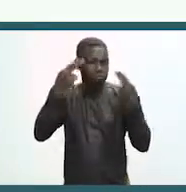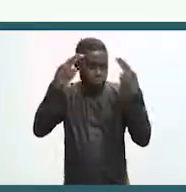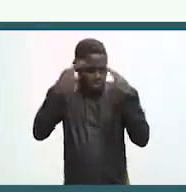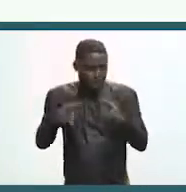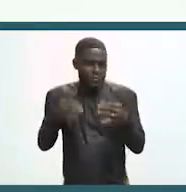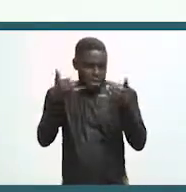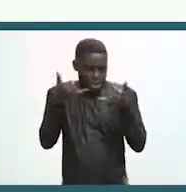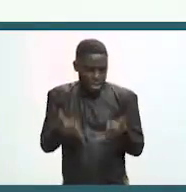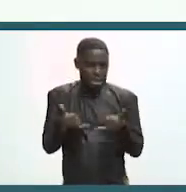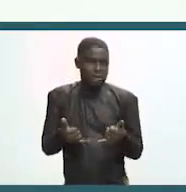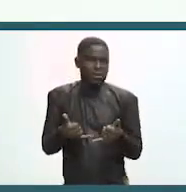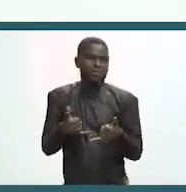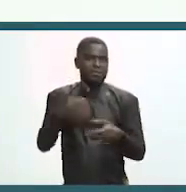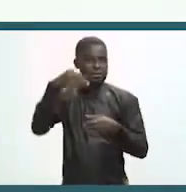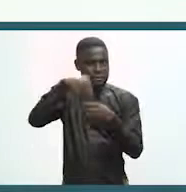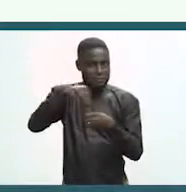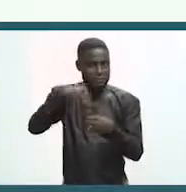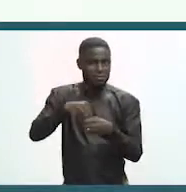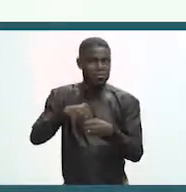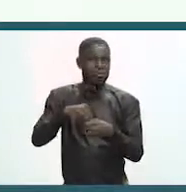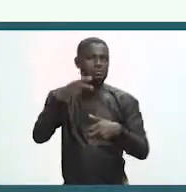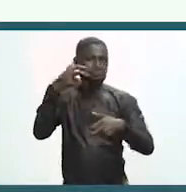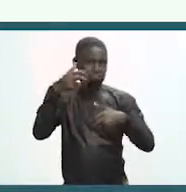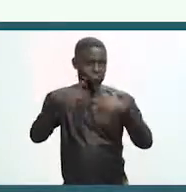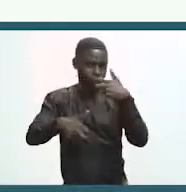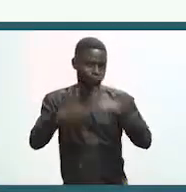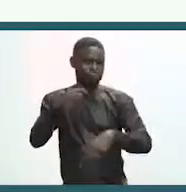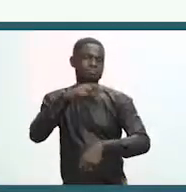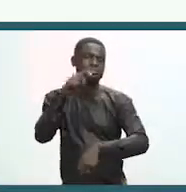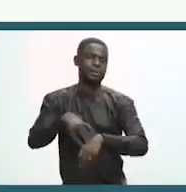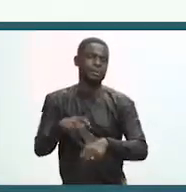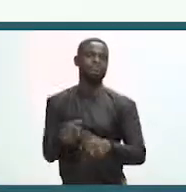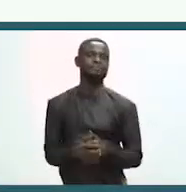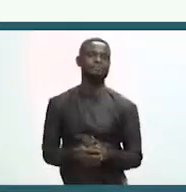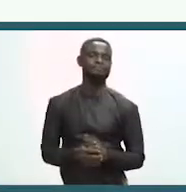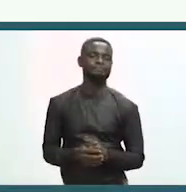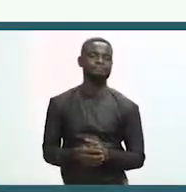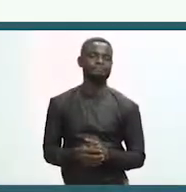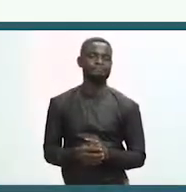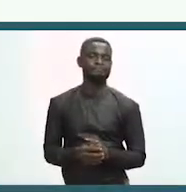now in the midst of the crisis moment.